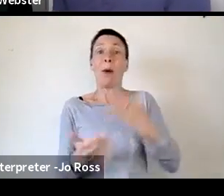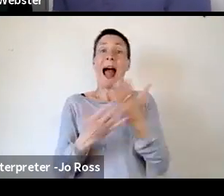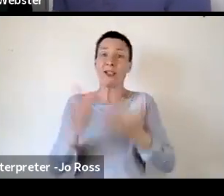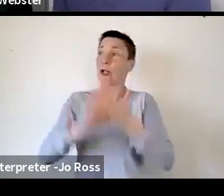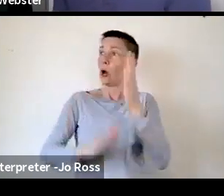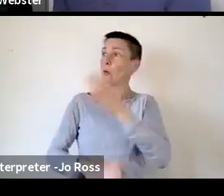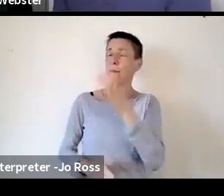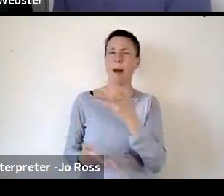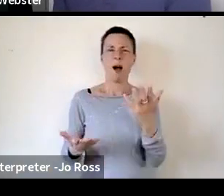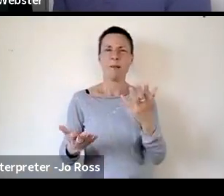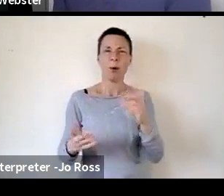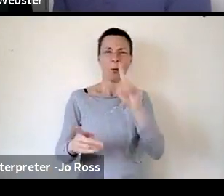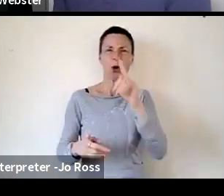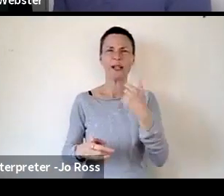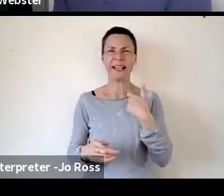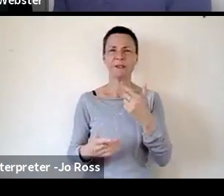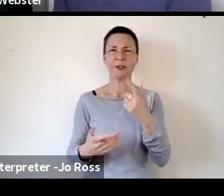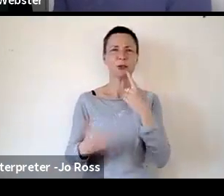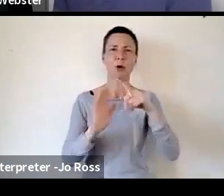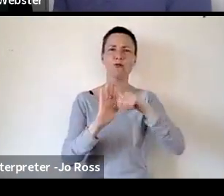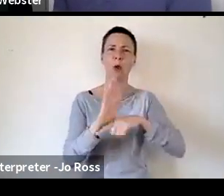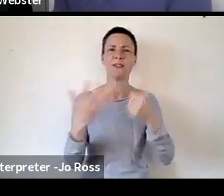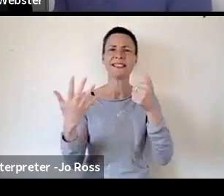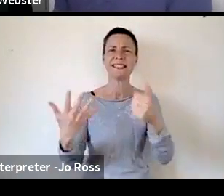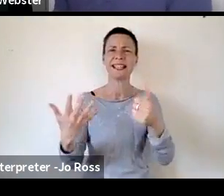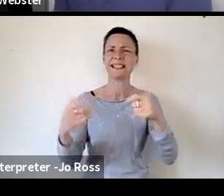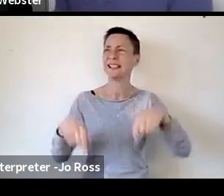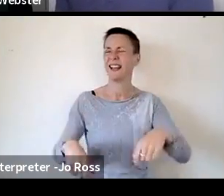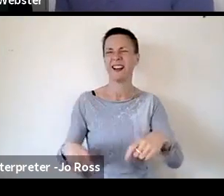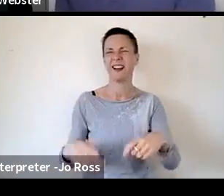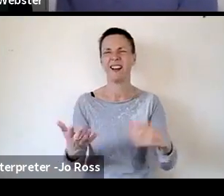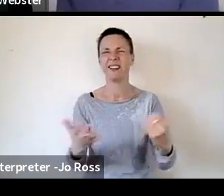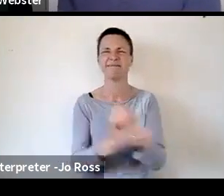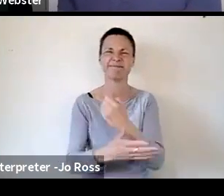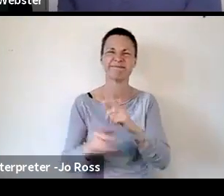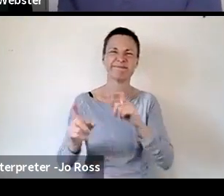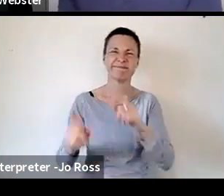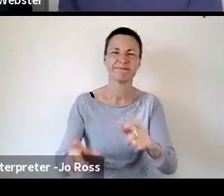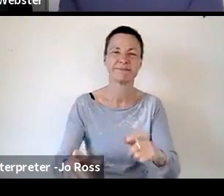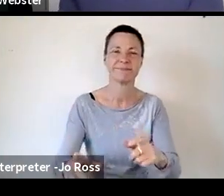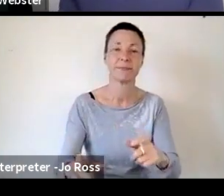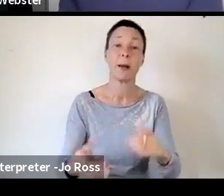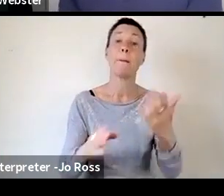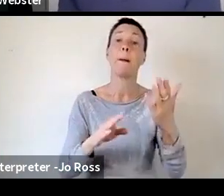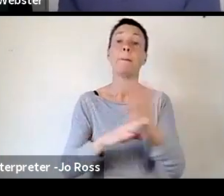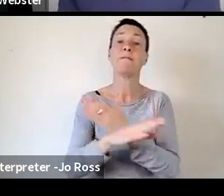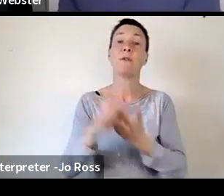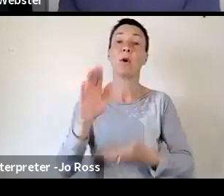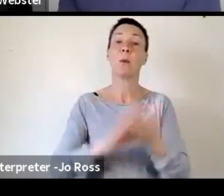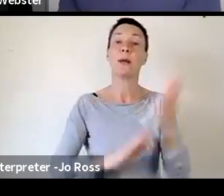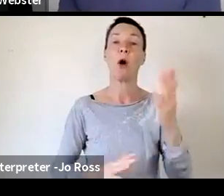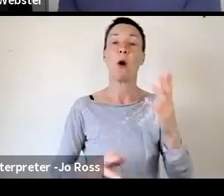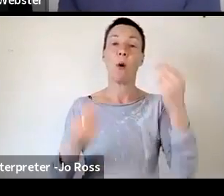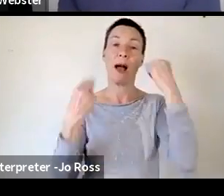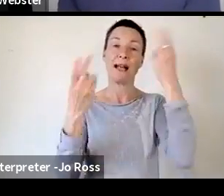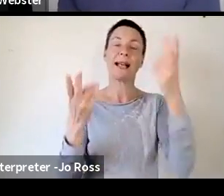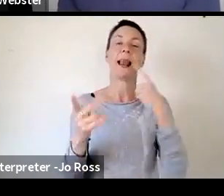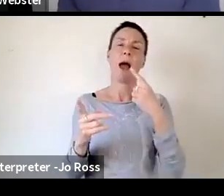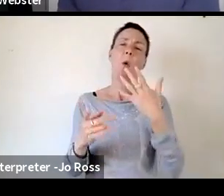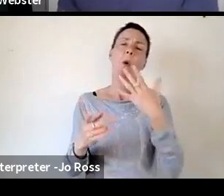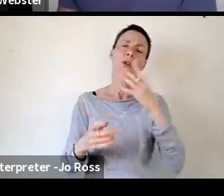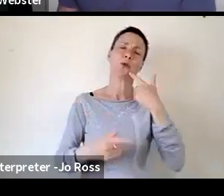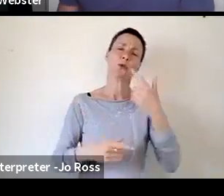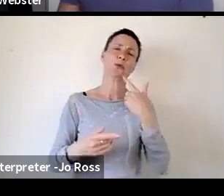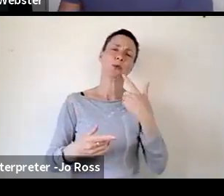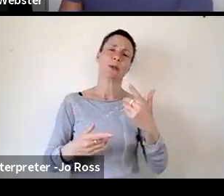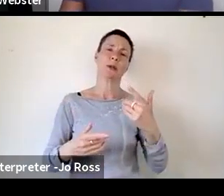couldn't even do a rule of 6 here, could we? No, not even. But before we do go, honestly, big shout out to Kimberly as well. I'm going to go absolutely